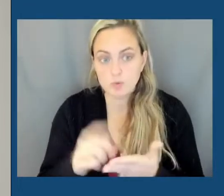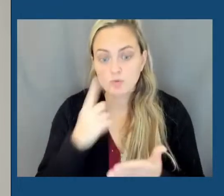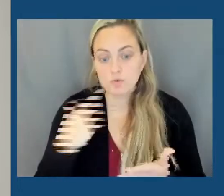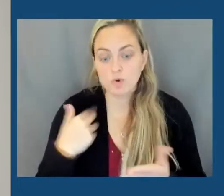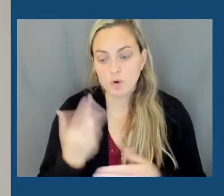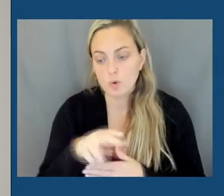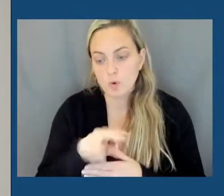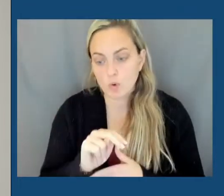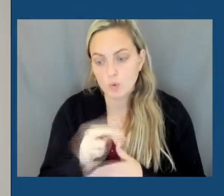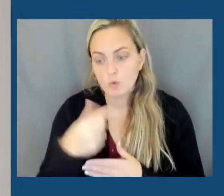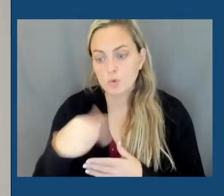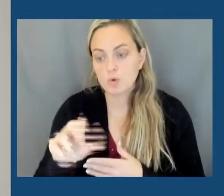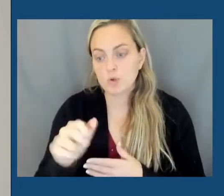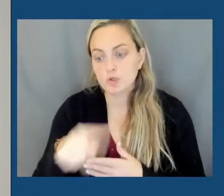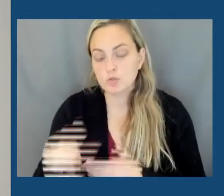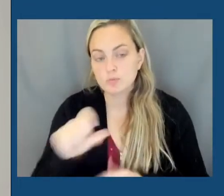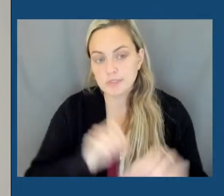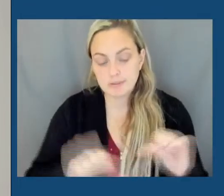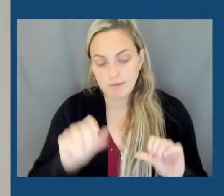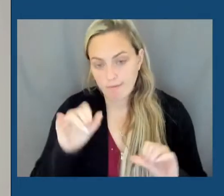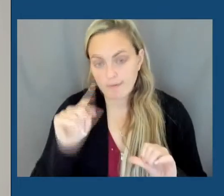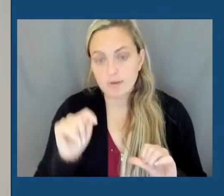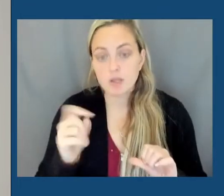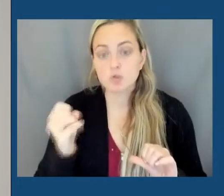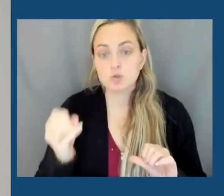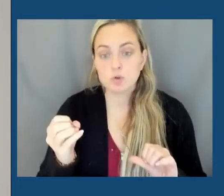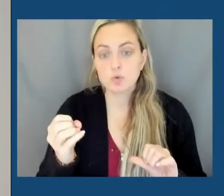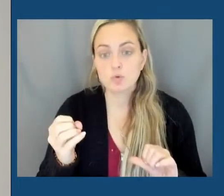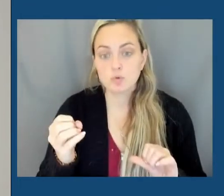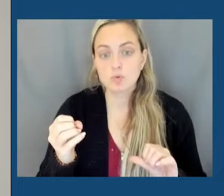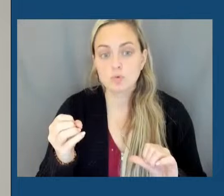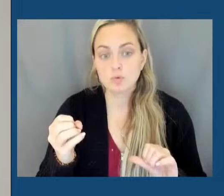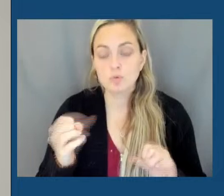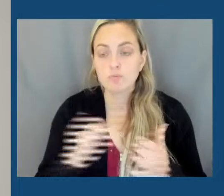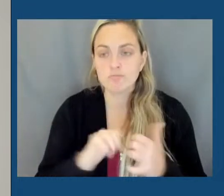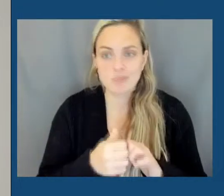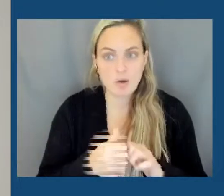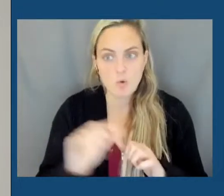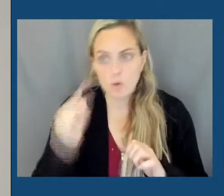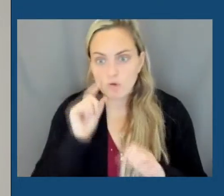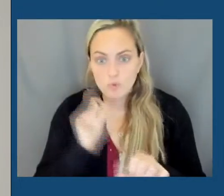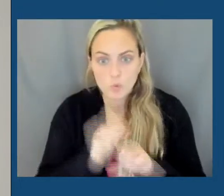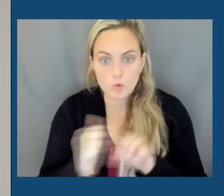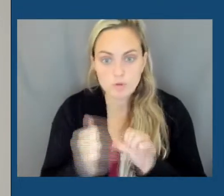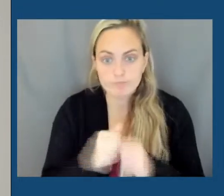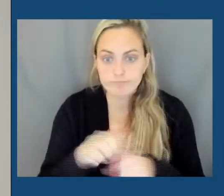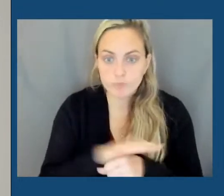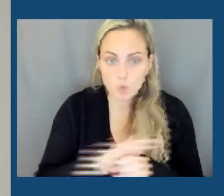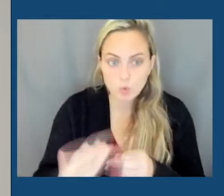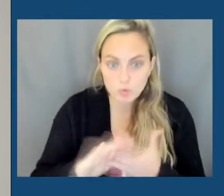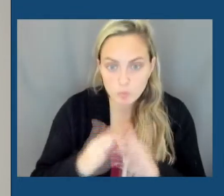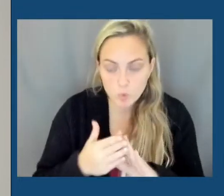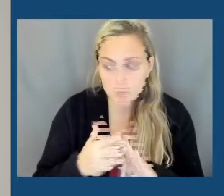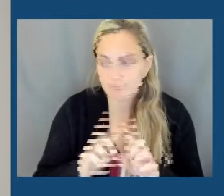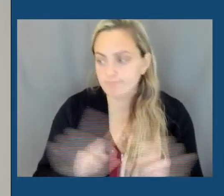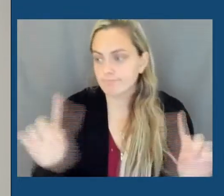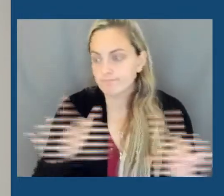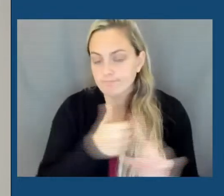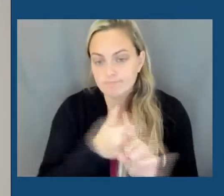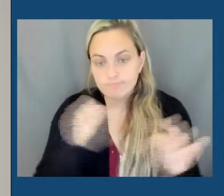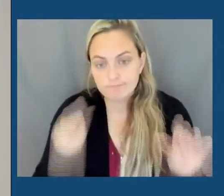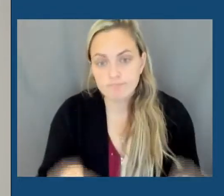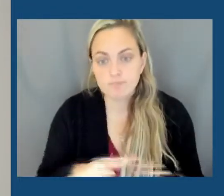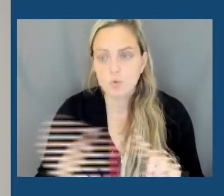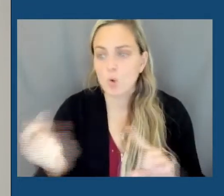Green Chips and Science Act as well. So this is how government working with local communities can make a difference, but it's all